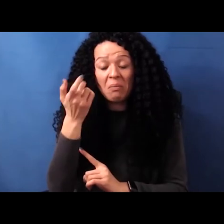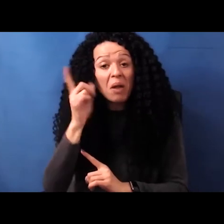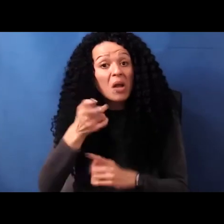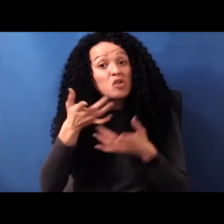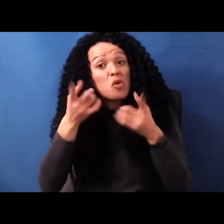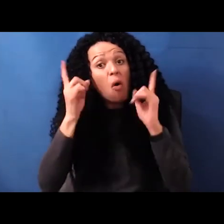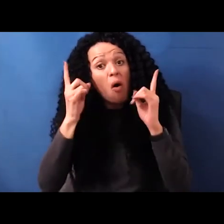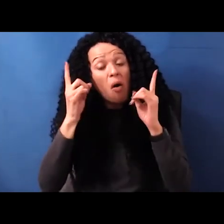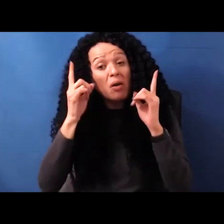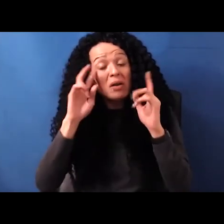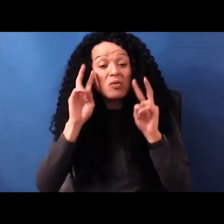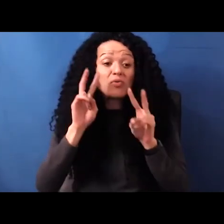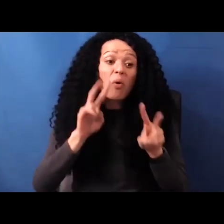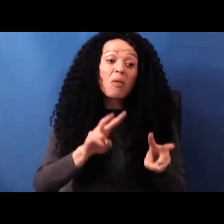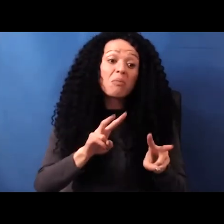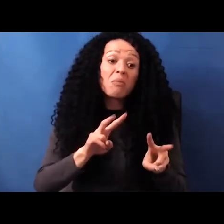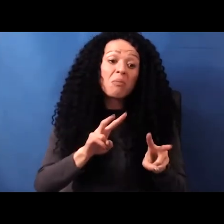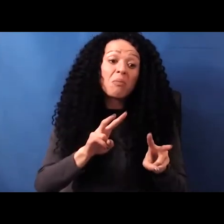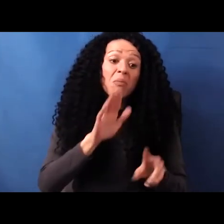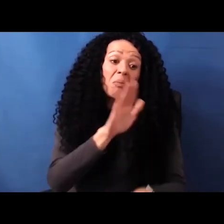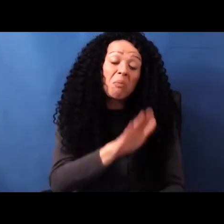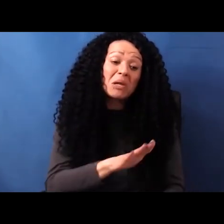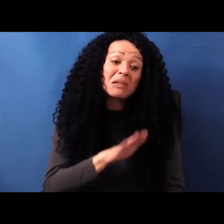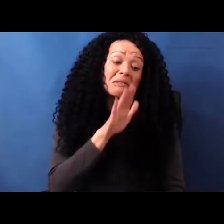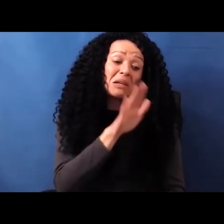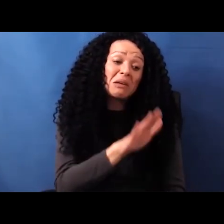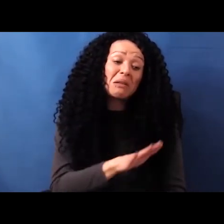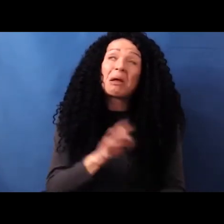in his mercy is pitying them.